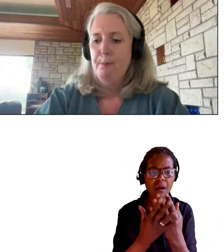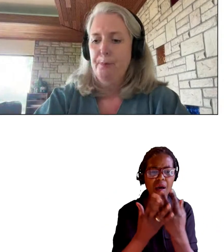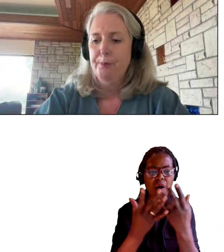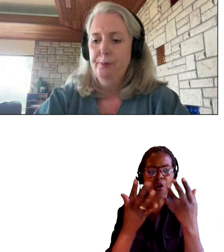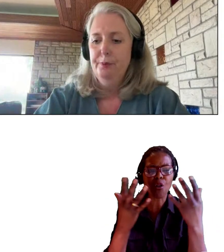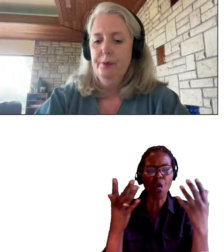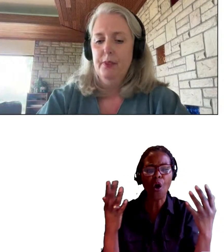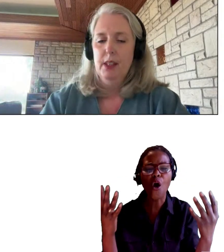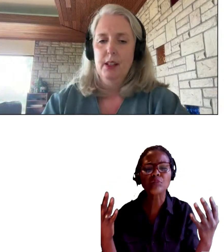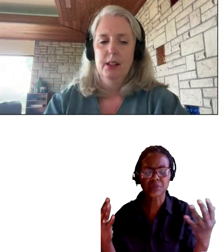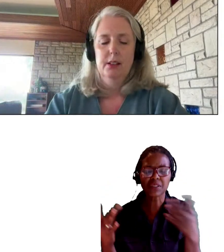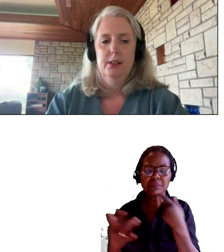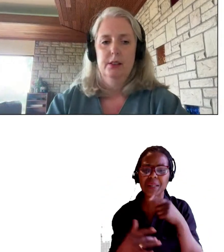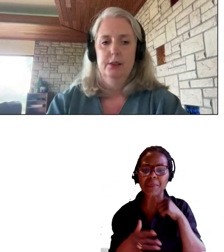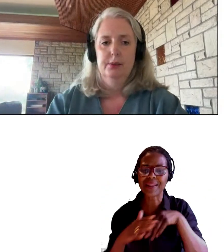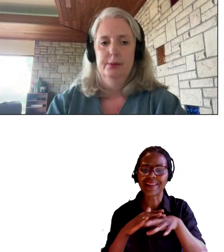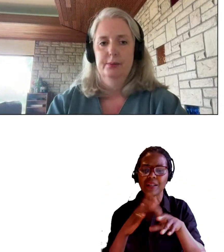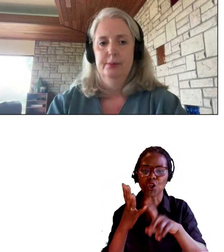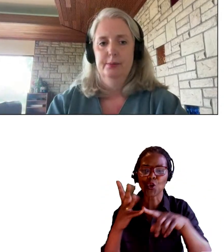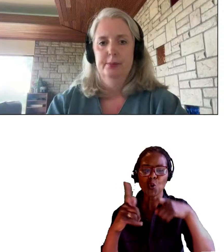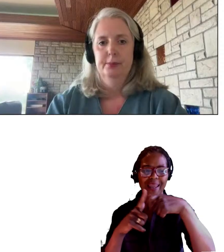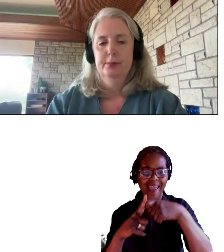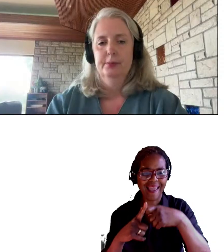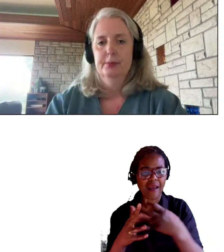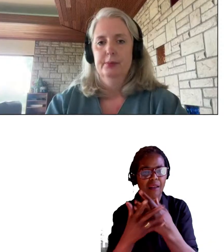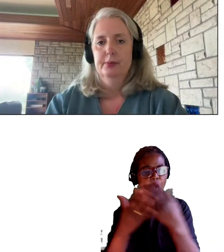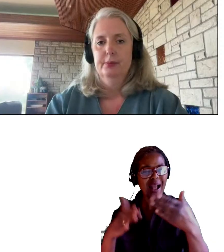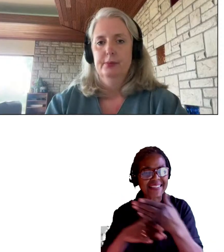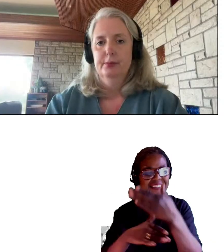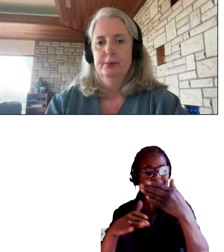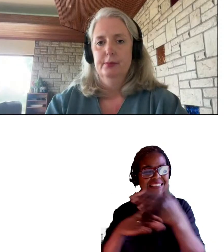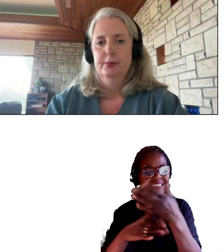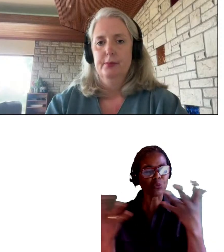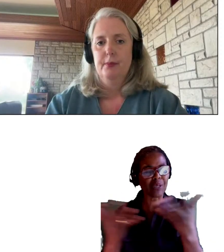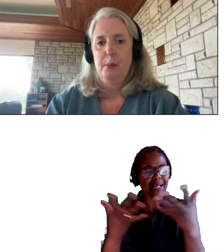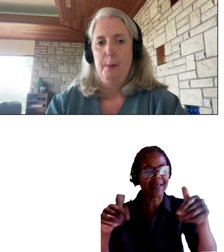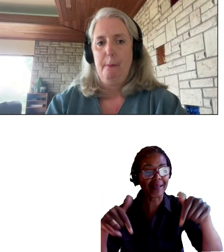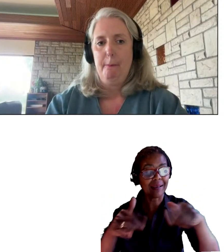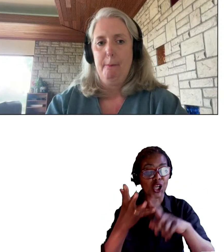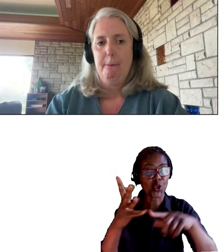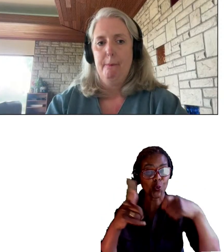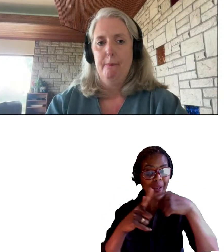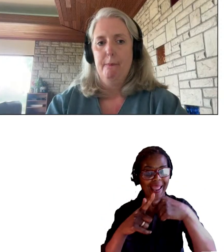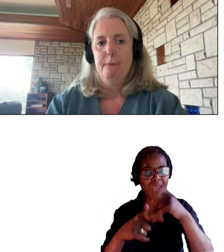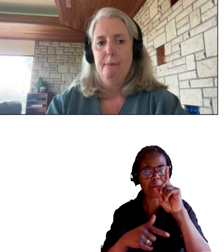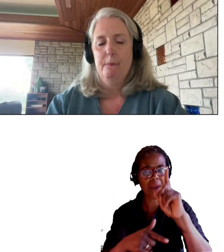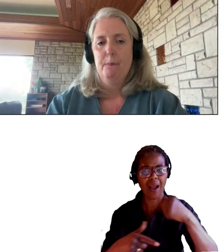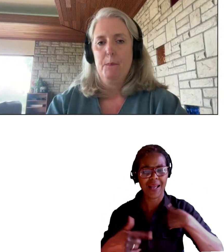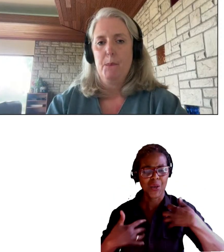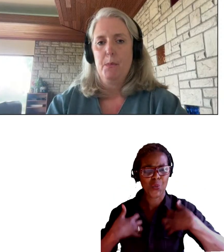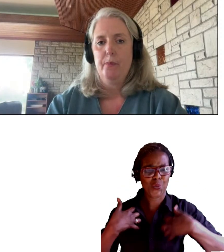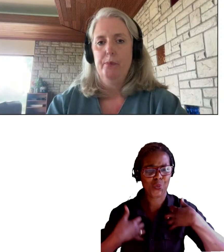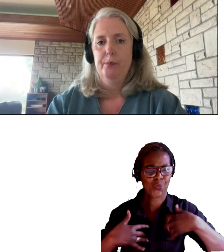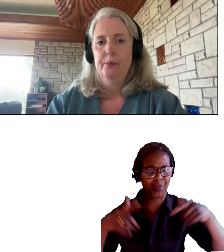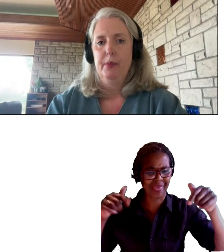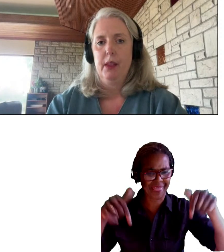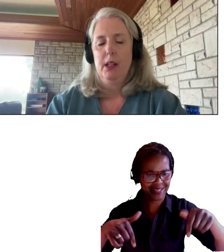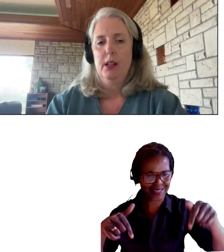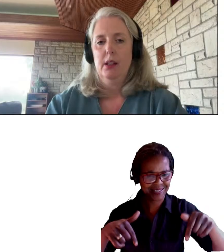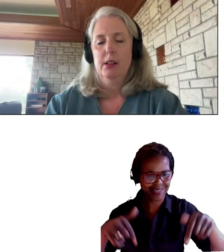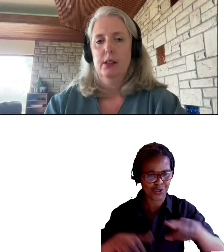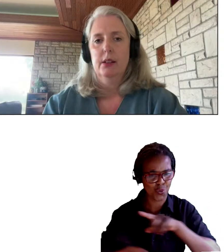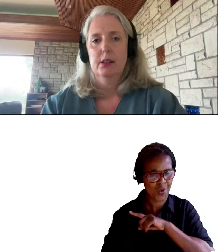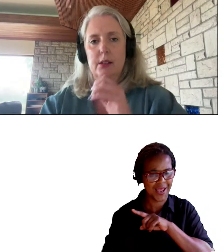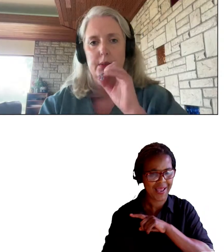in the UK, and that's really important. But the thing that's particularly quite exciting about this is that the work that the project that I'm thinking